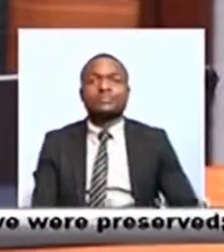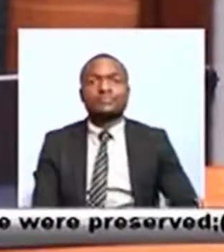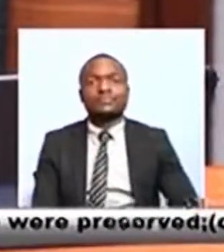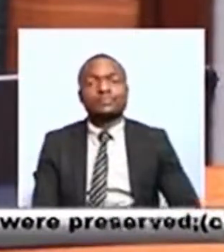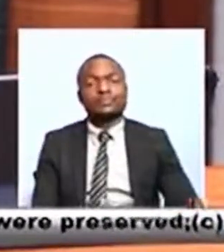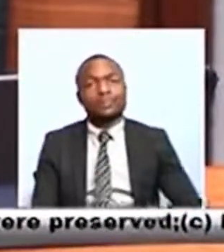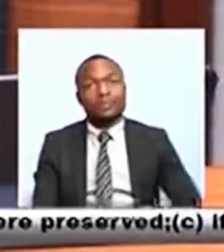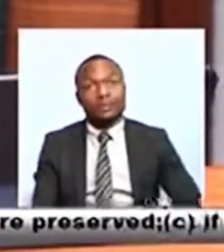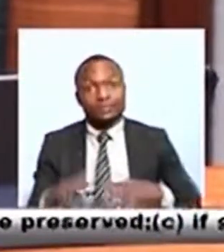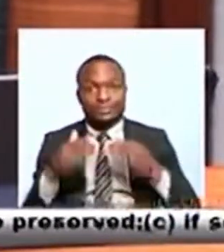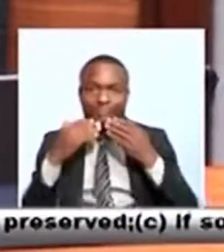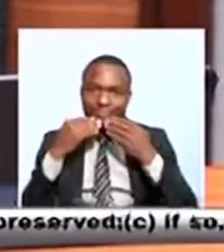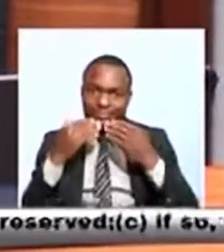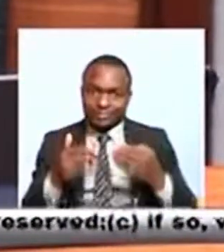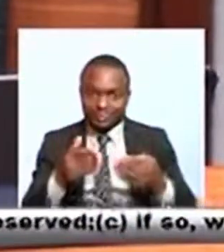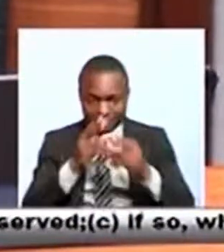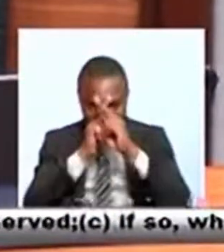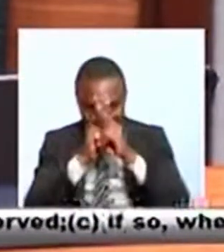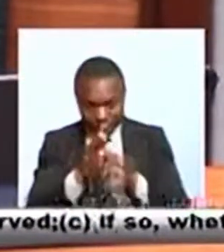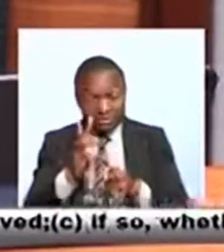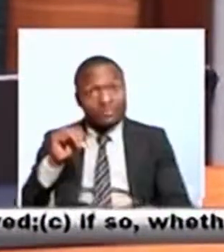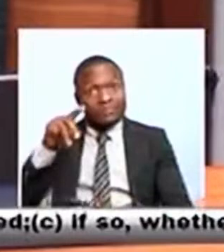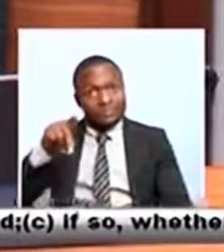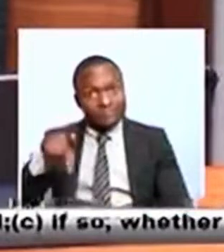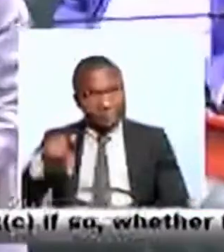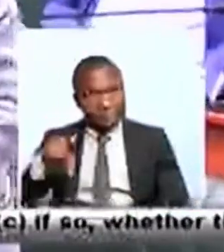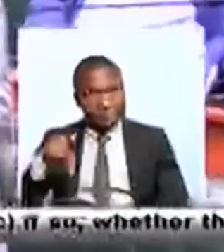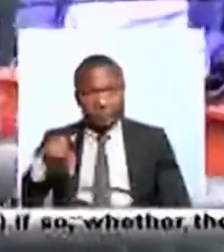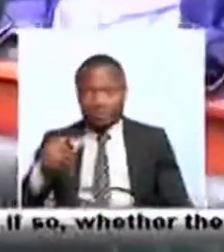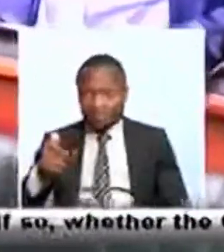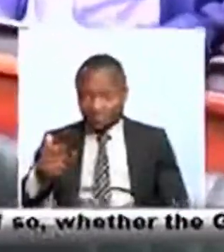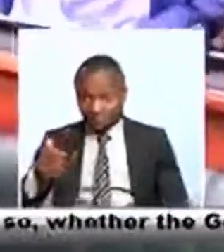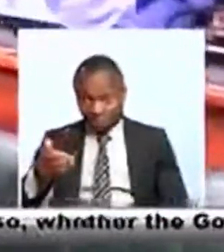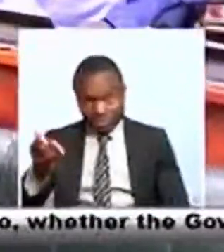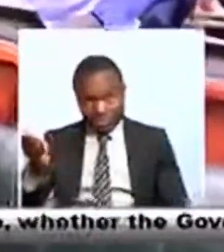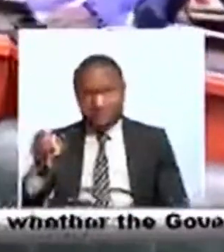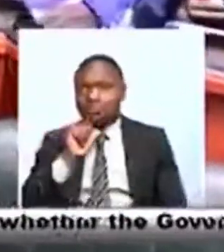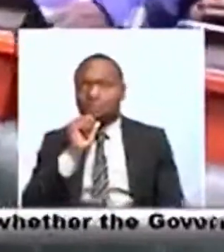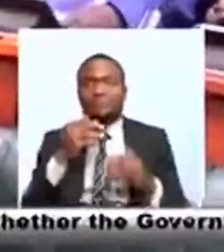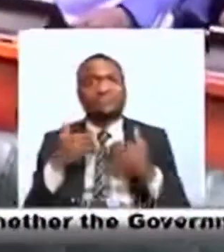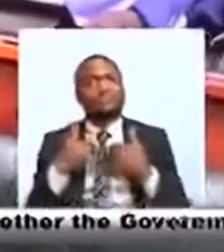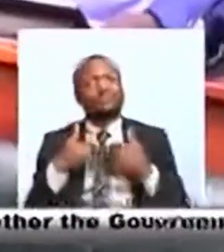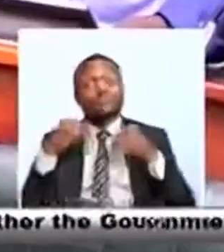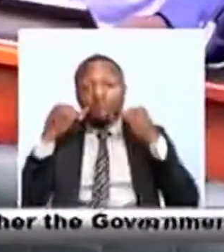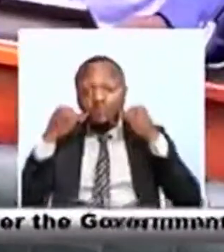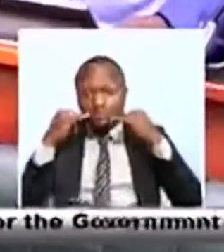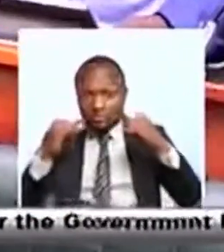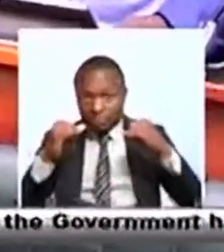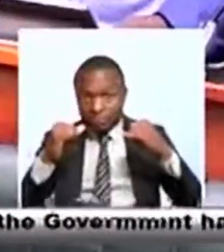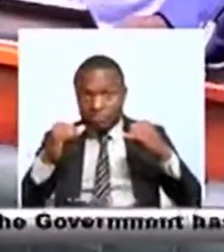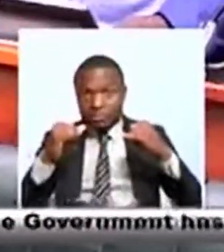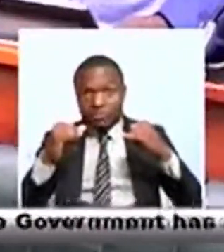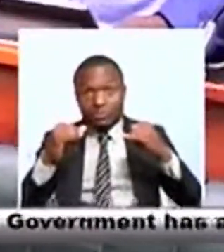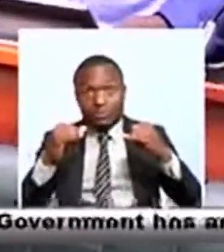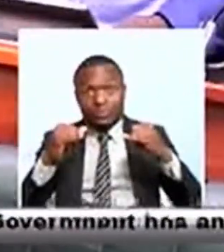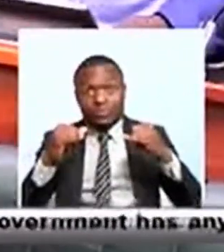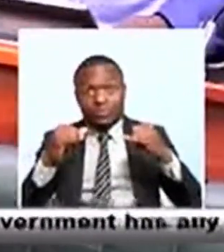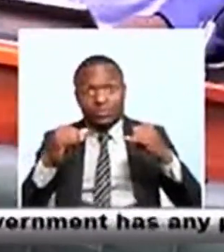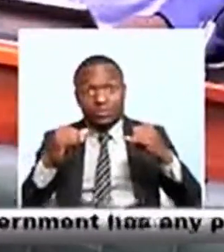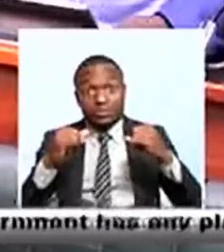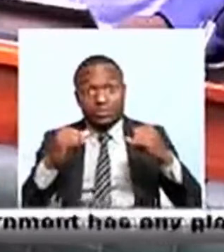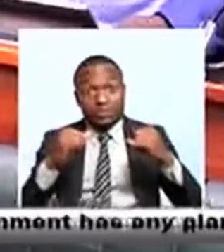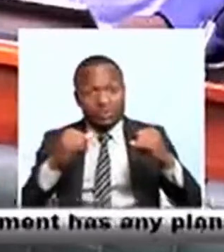Thank you, Honorable from Asaiti. Madam Speaker, I don't have information that we are dehorning these